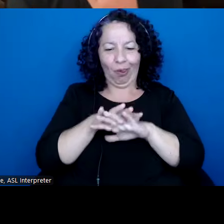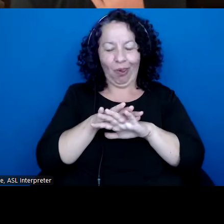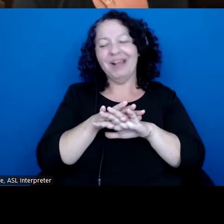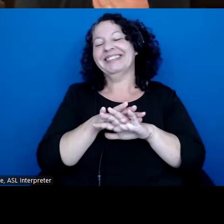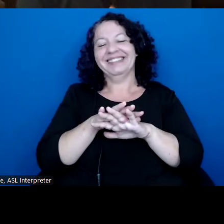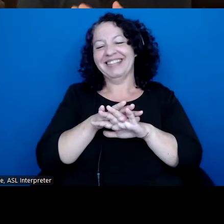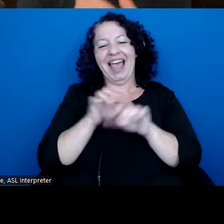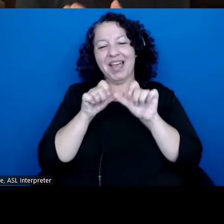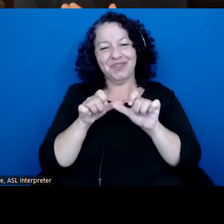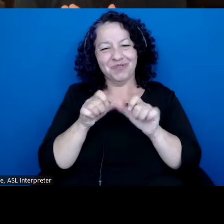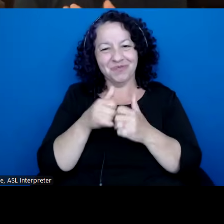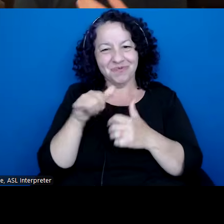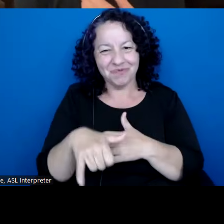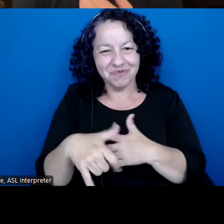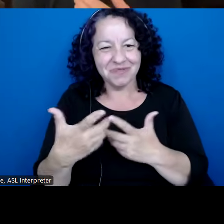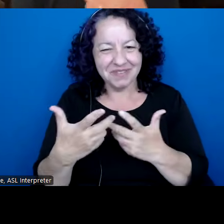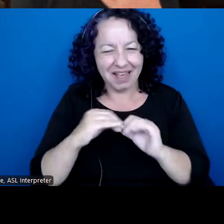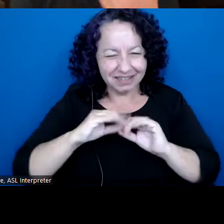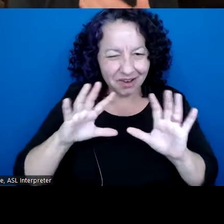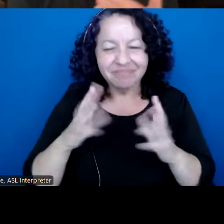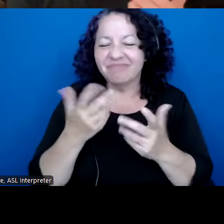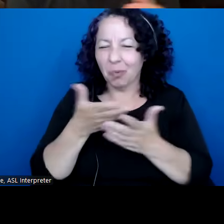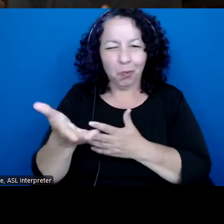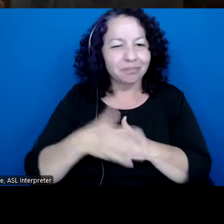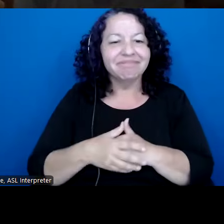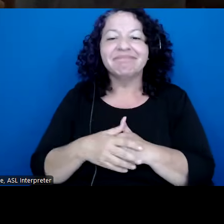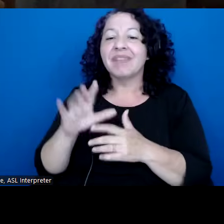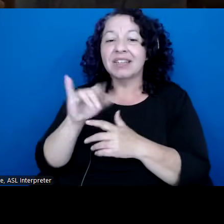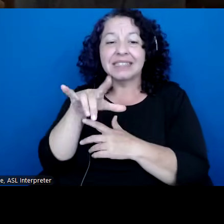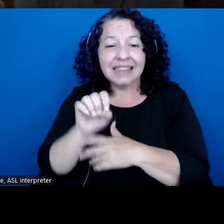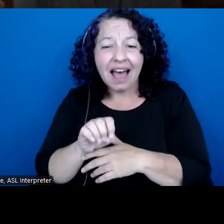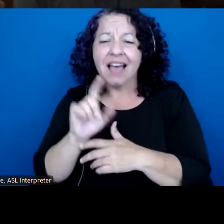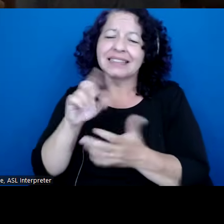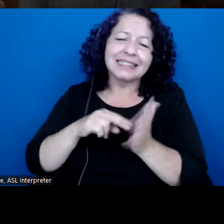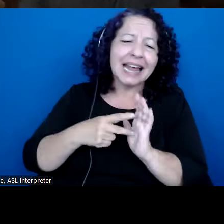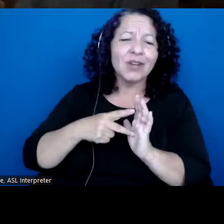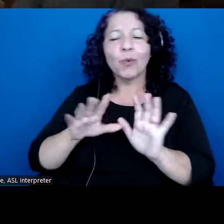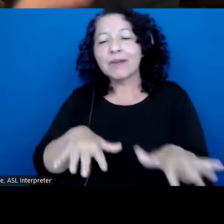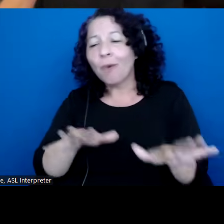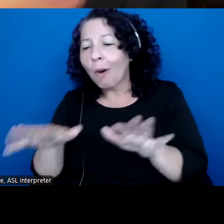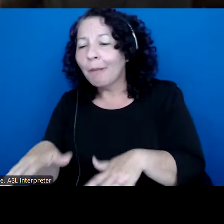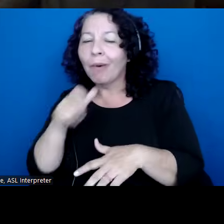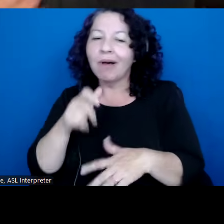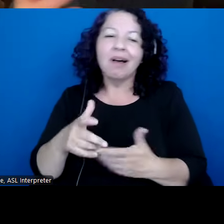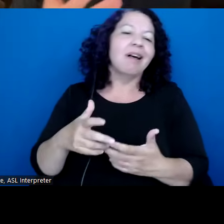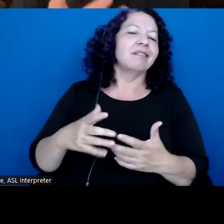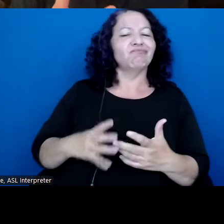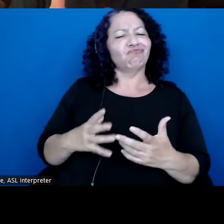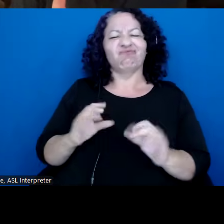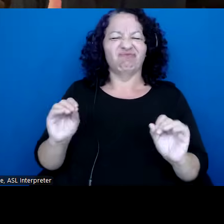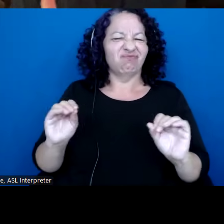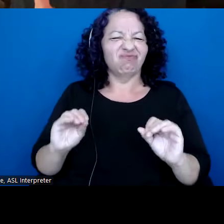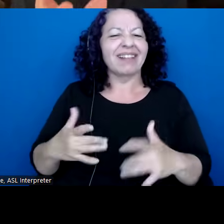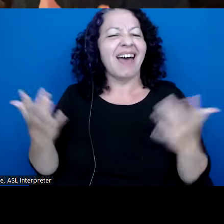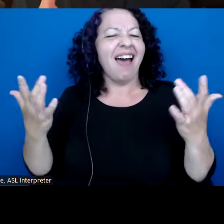throughout. In terms of style, it is meant to be informal and lighthearted. I try to keep the narrative